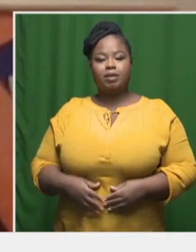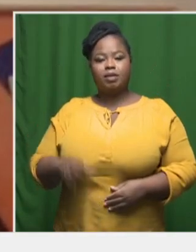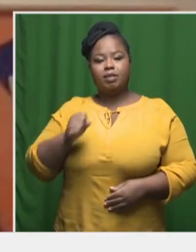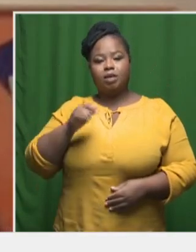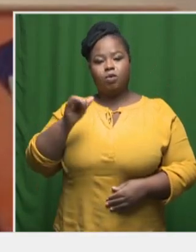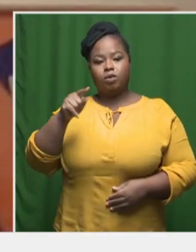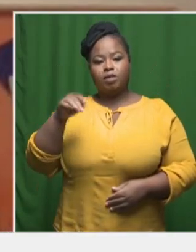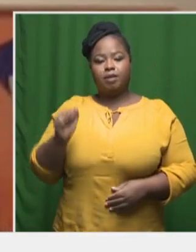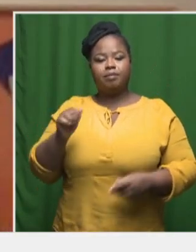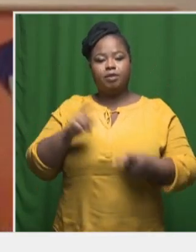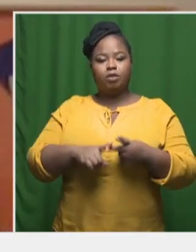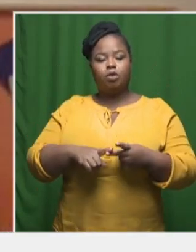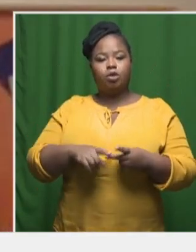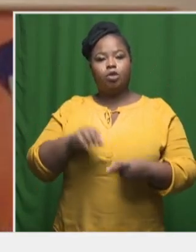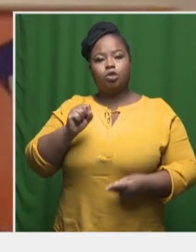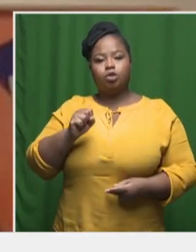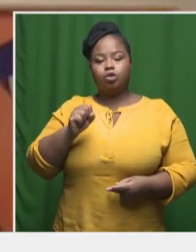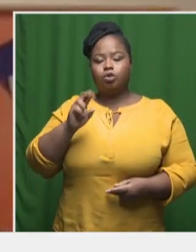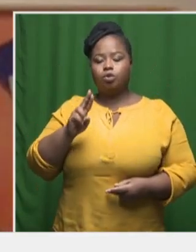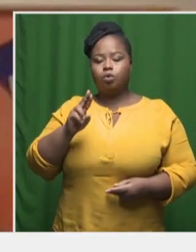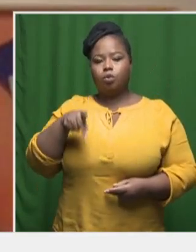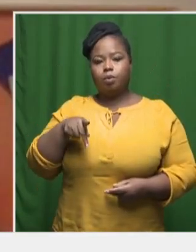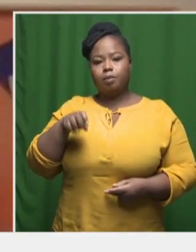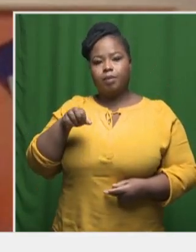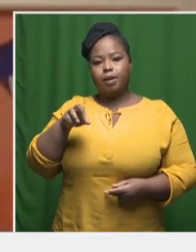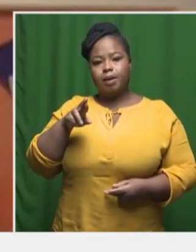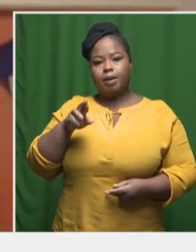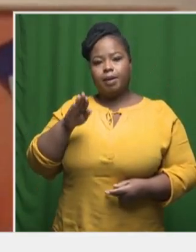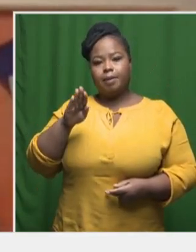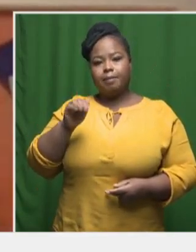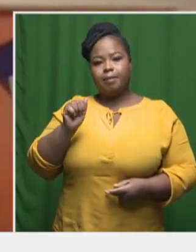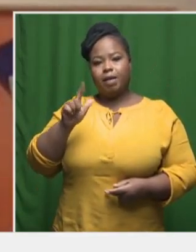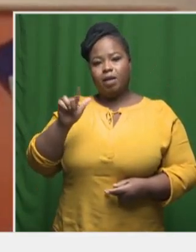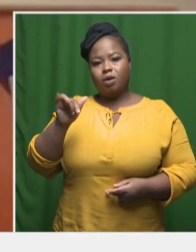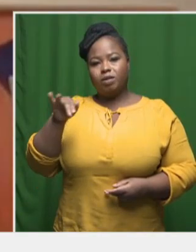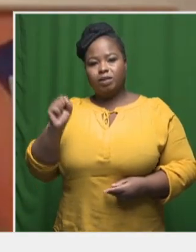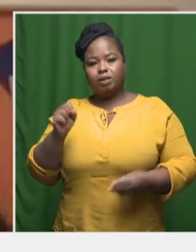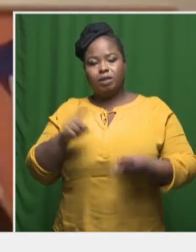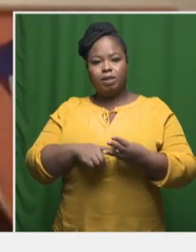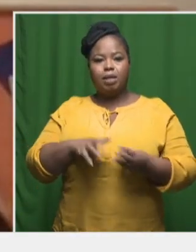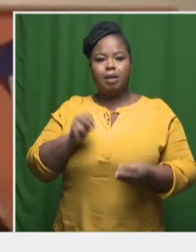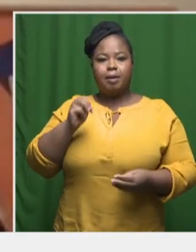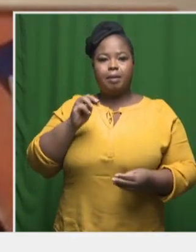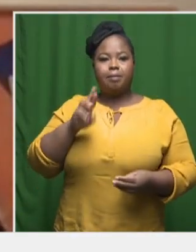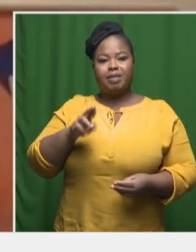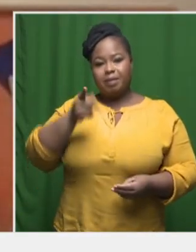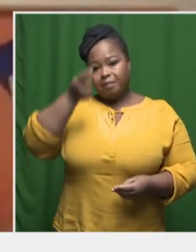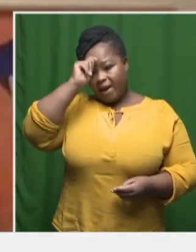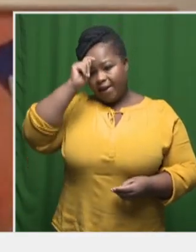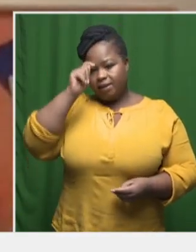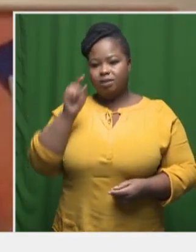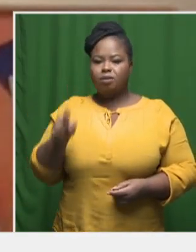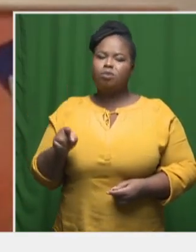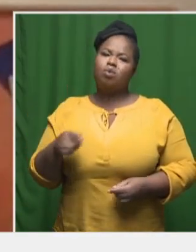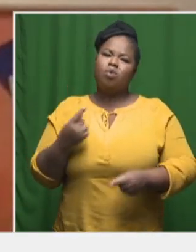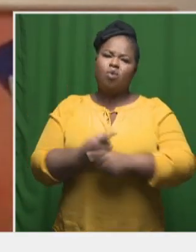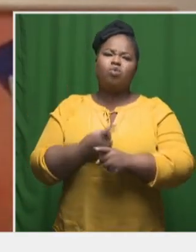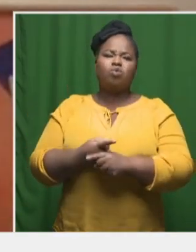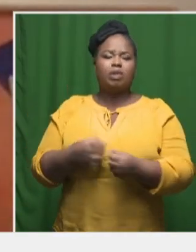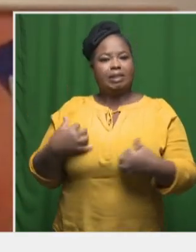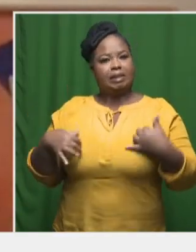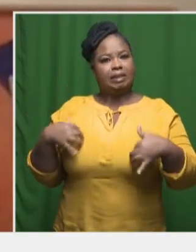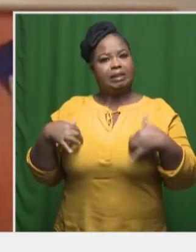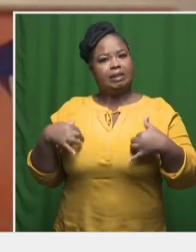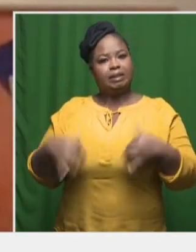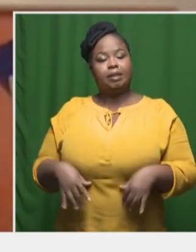have Superbalist for the very first time having their own physical exhibition, Mr. Price. Some very, very exciting and